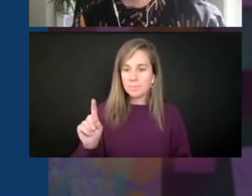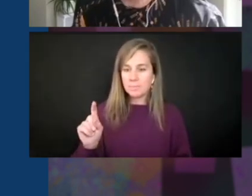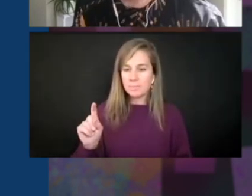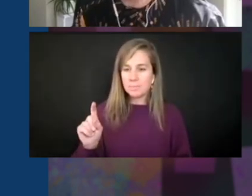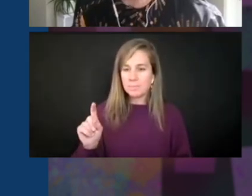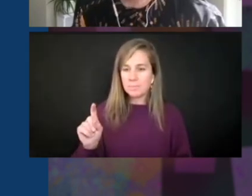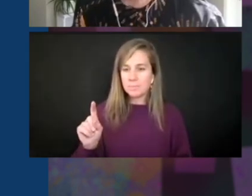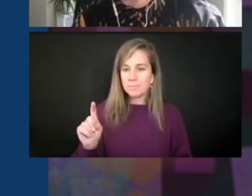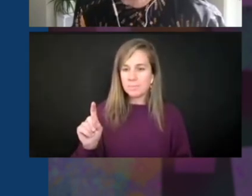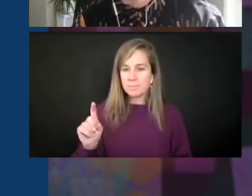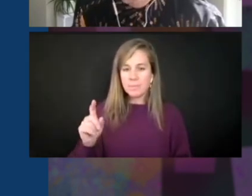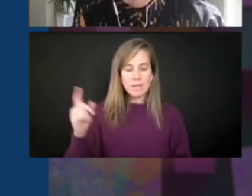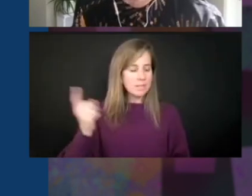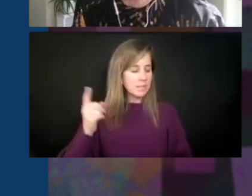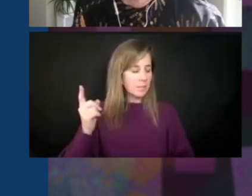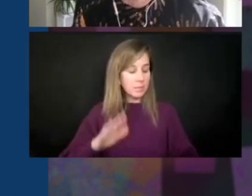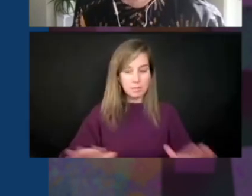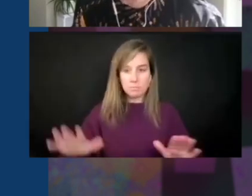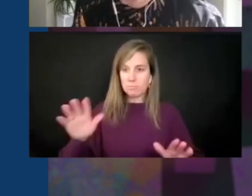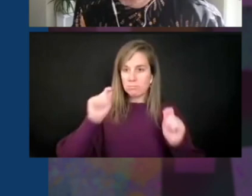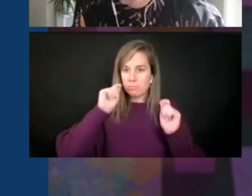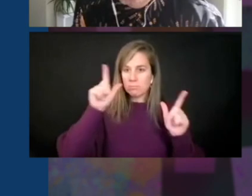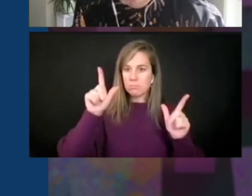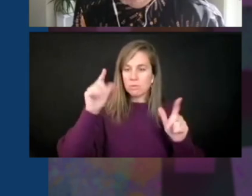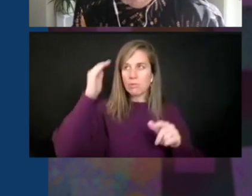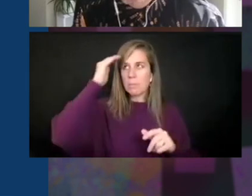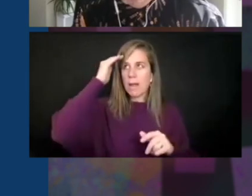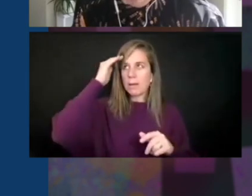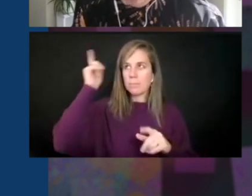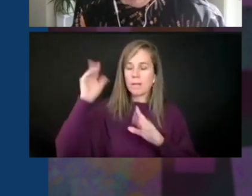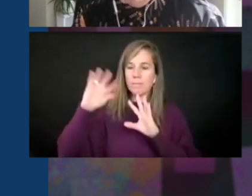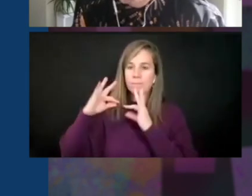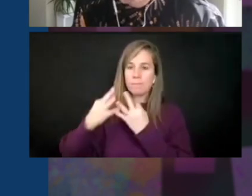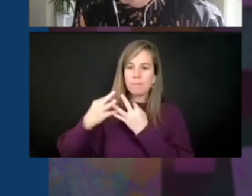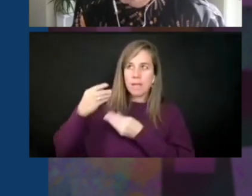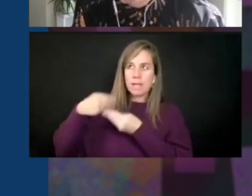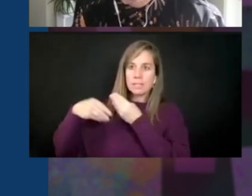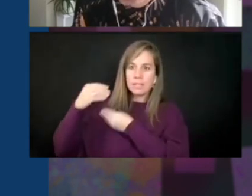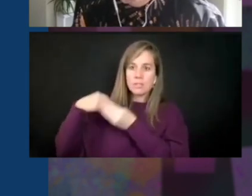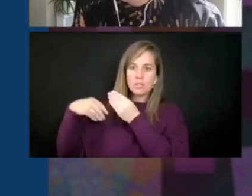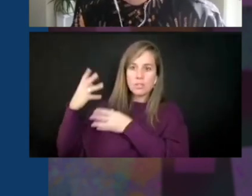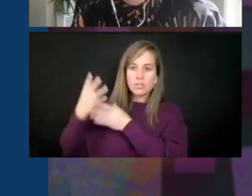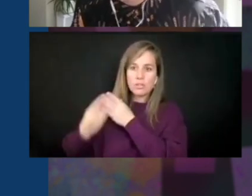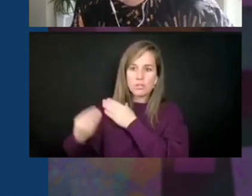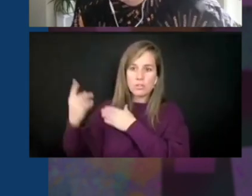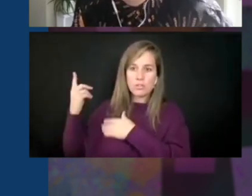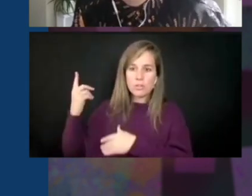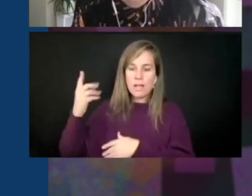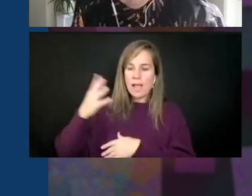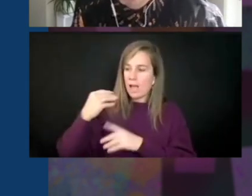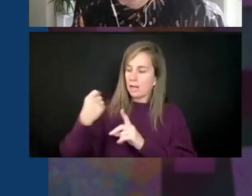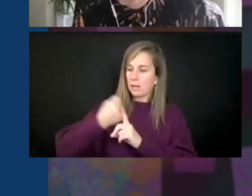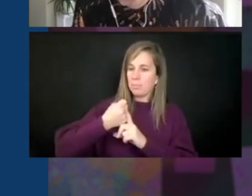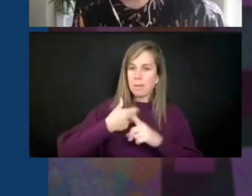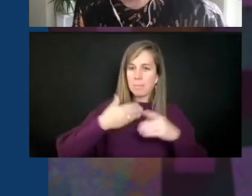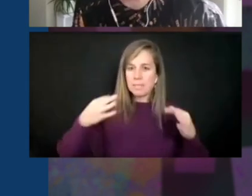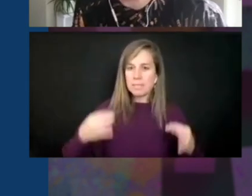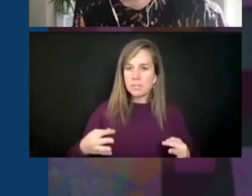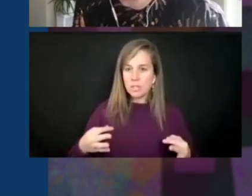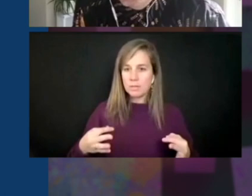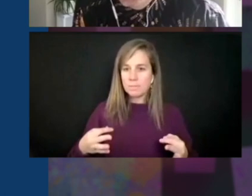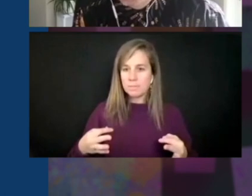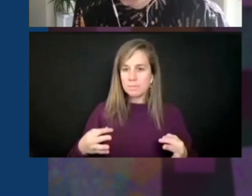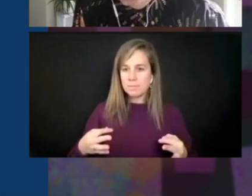Where something unexpectedly reminded you of an ancestor and it impacted your decision making? And have